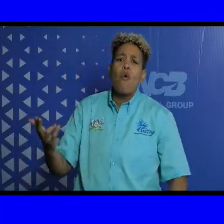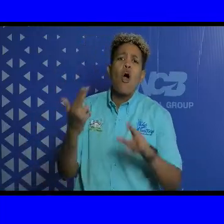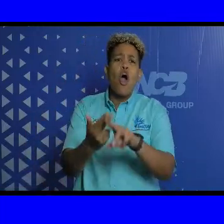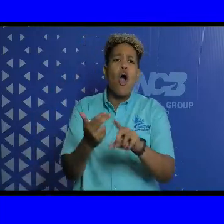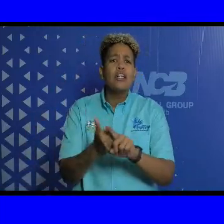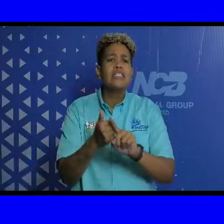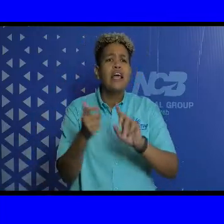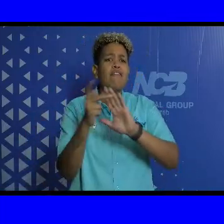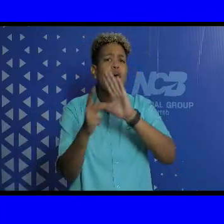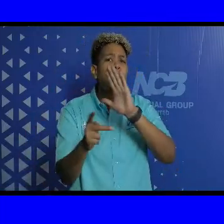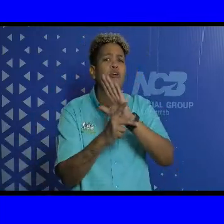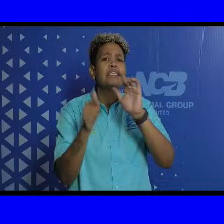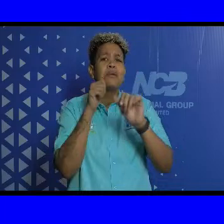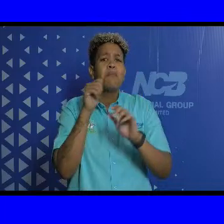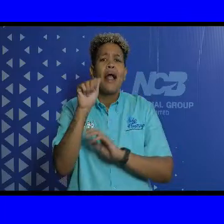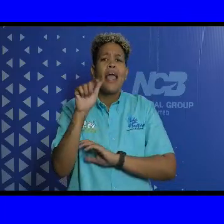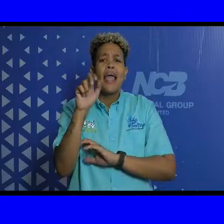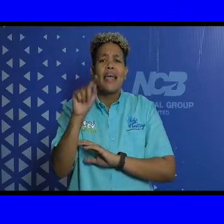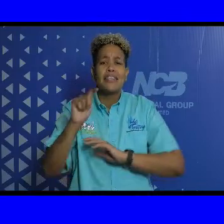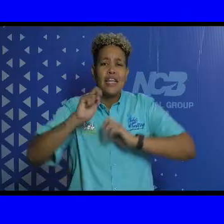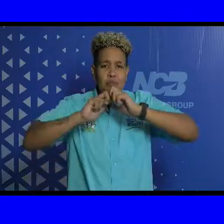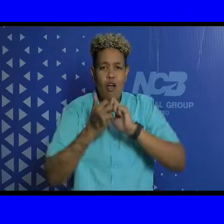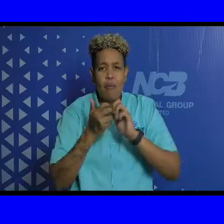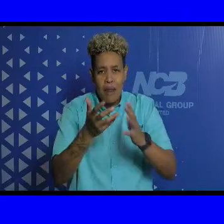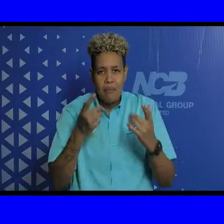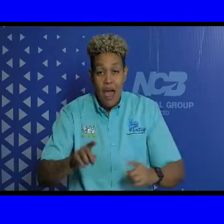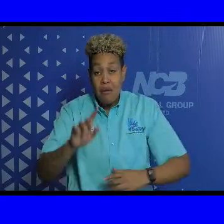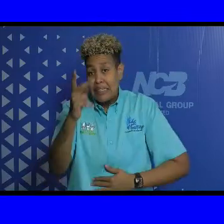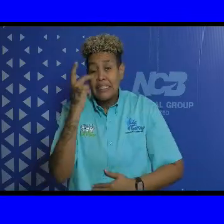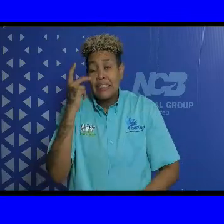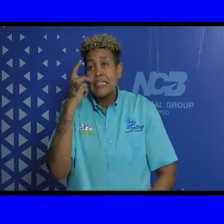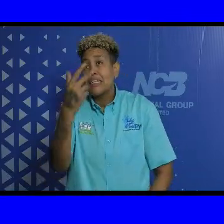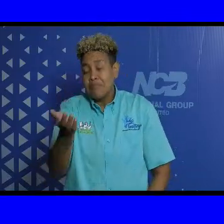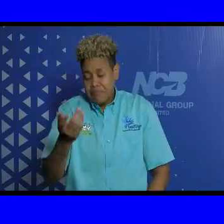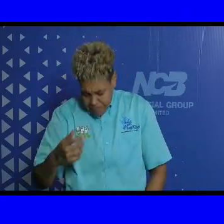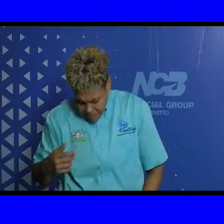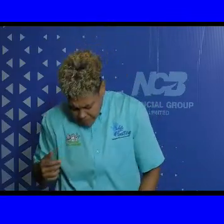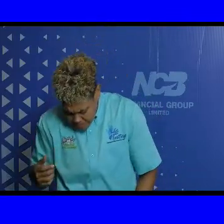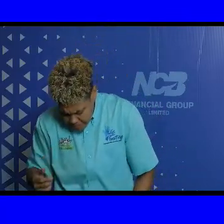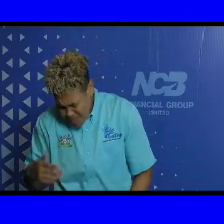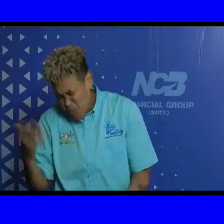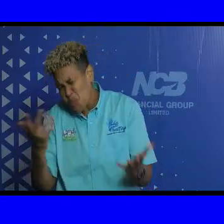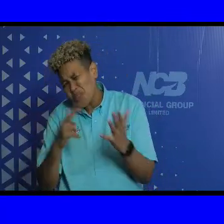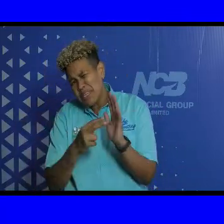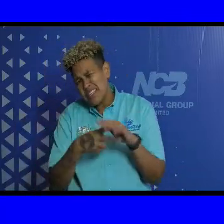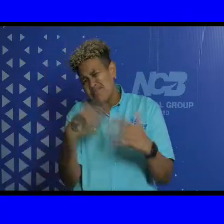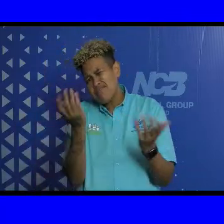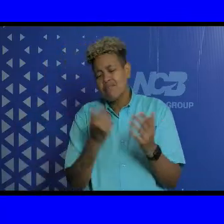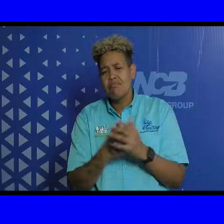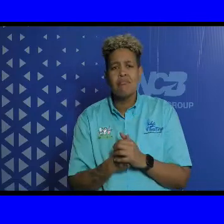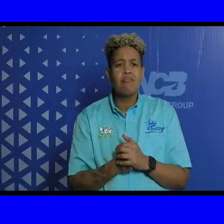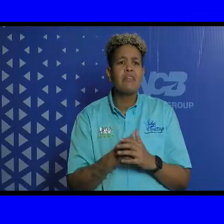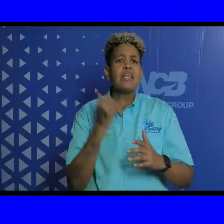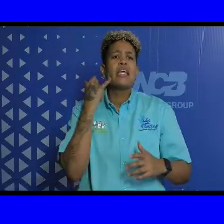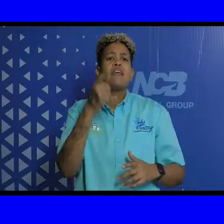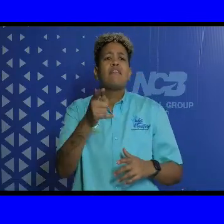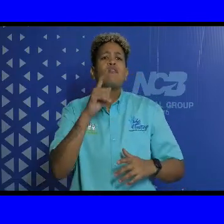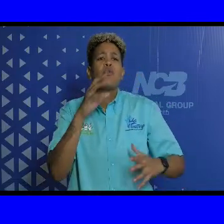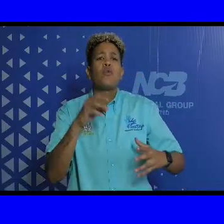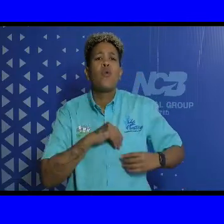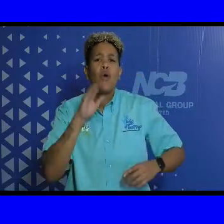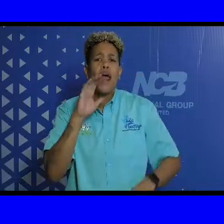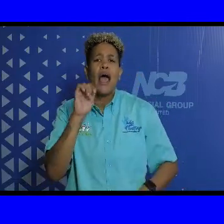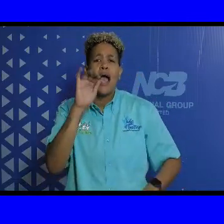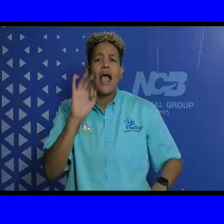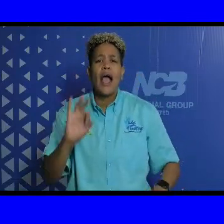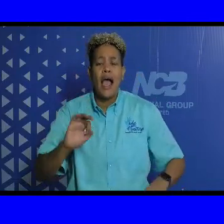called a principal-agent problem. You see, so what is that? If you own a